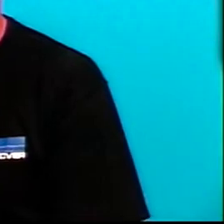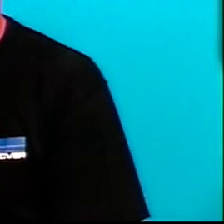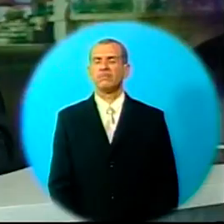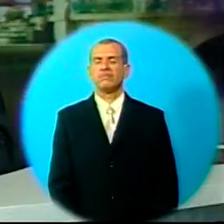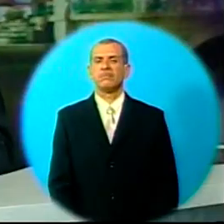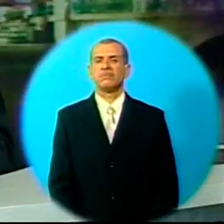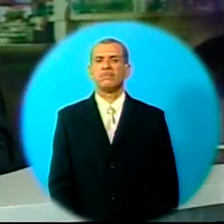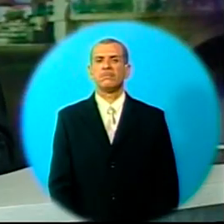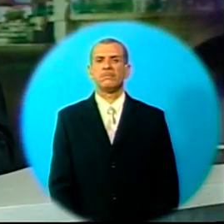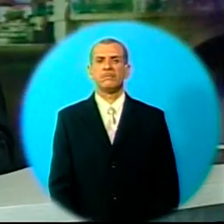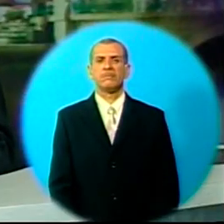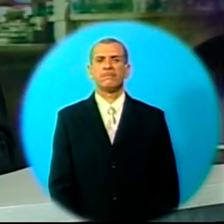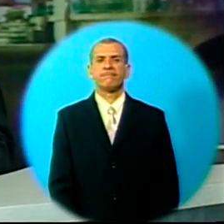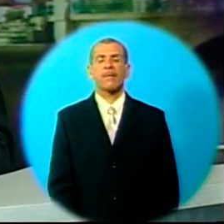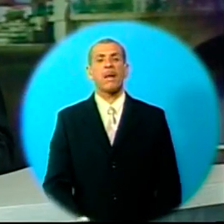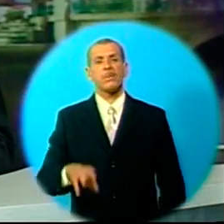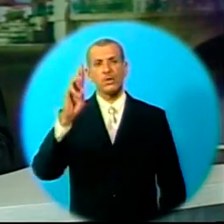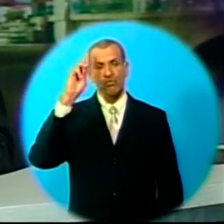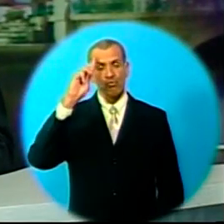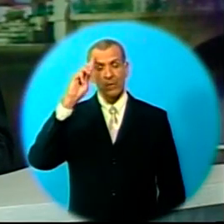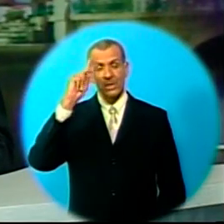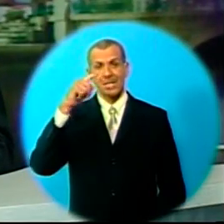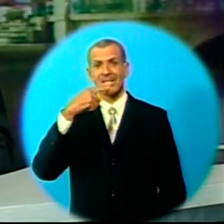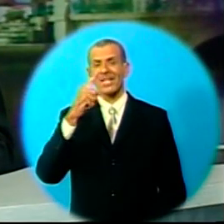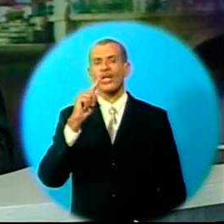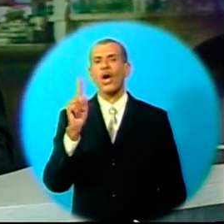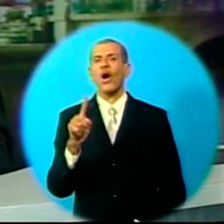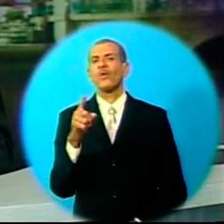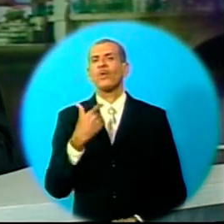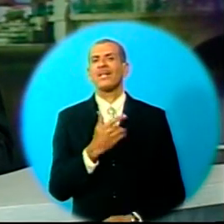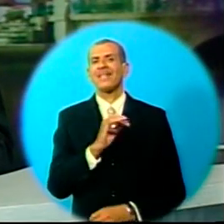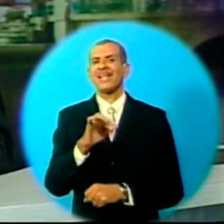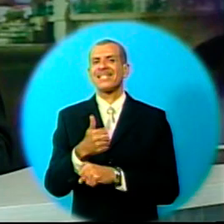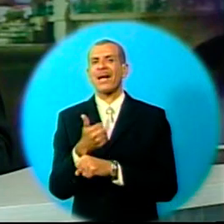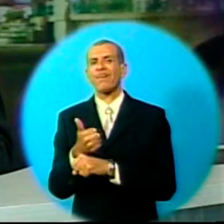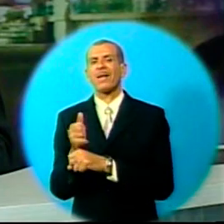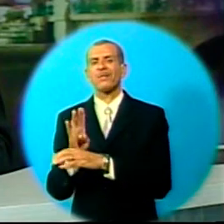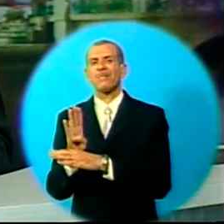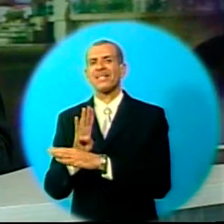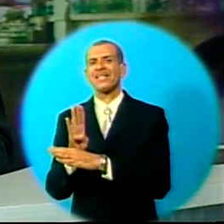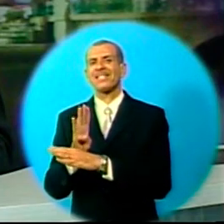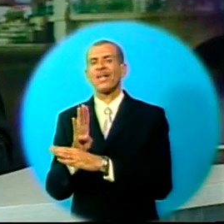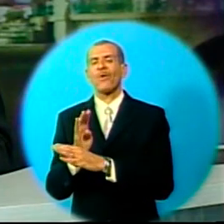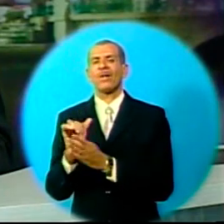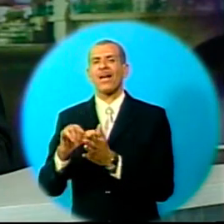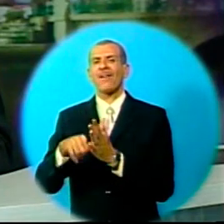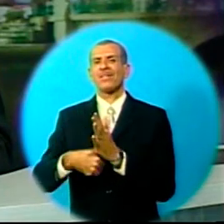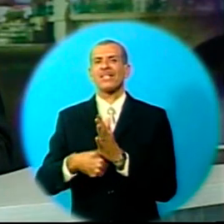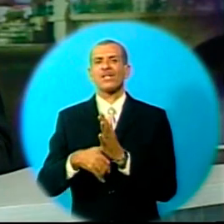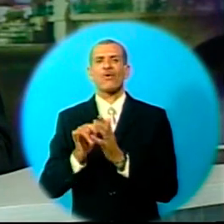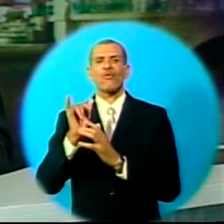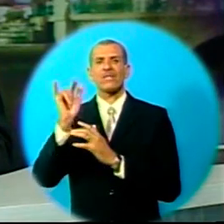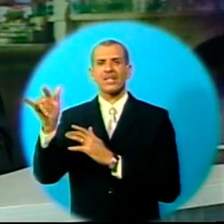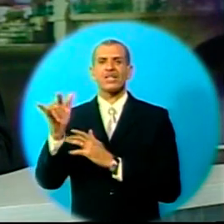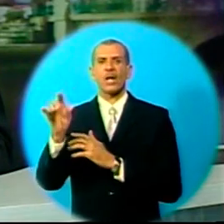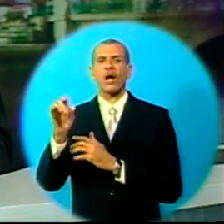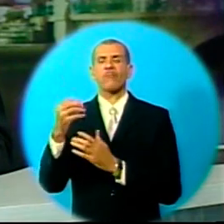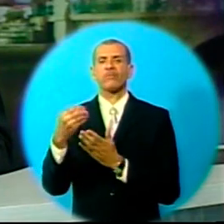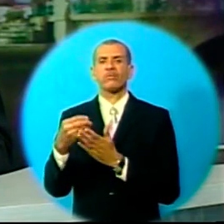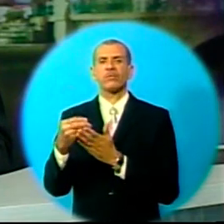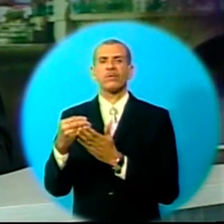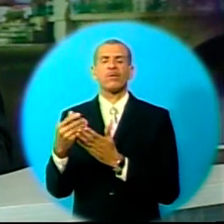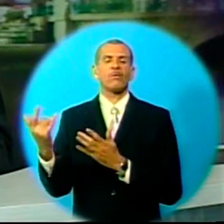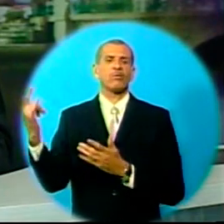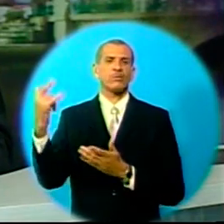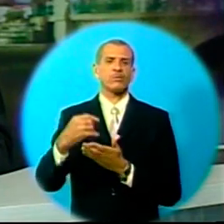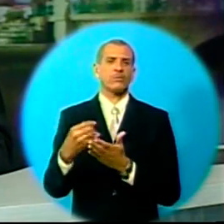Ireland. Mr. Witching says he has always wanted to establish a business with an emphasis on export and foreign exchange